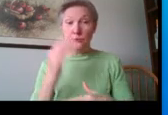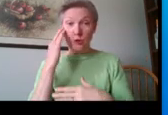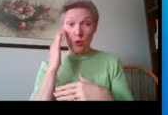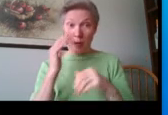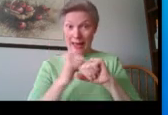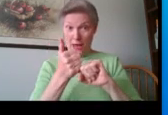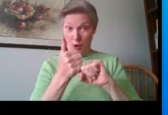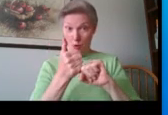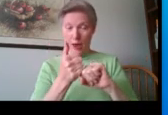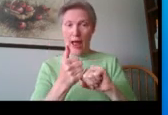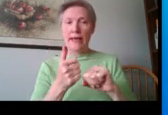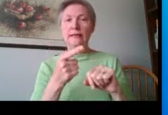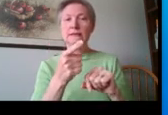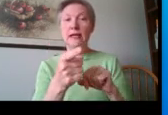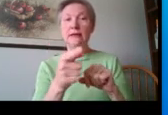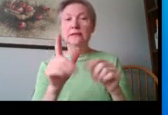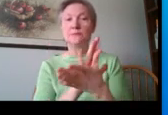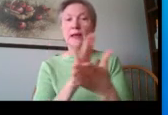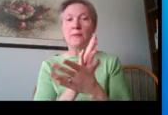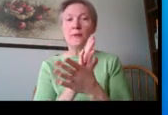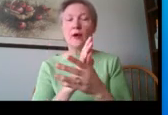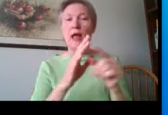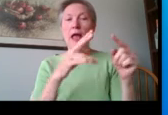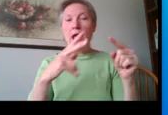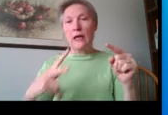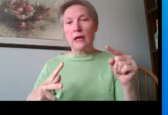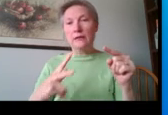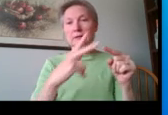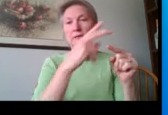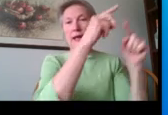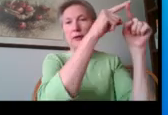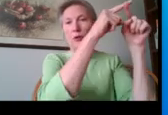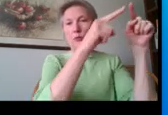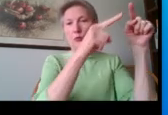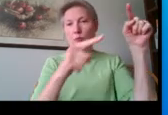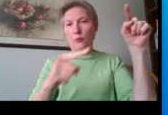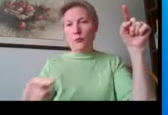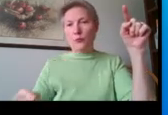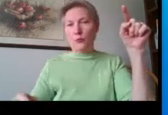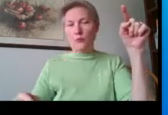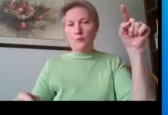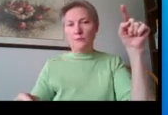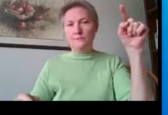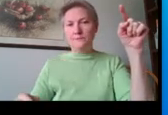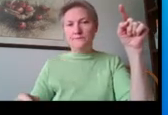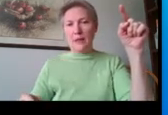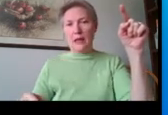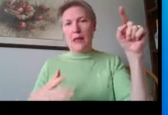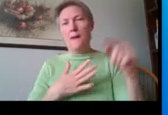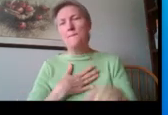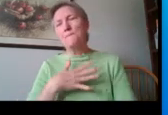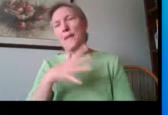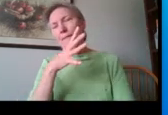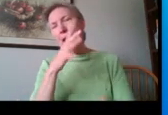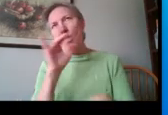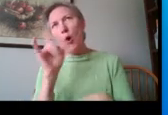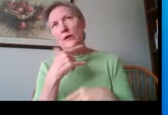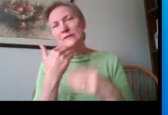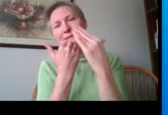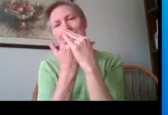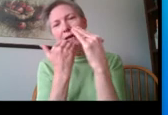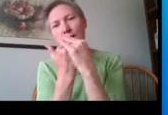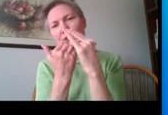I could actually take this and cut diagonal pieces. My mom used to always cut my sandwiches this way, and I